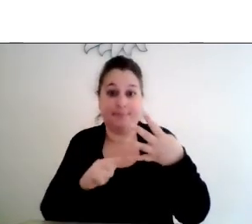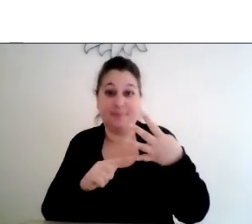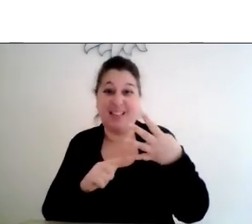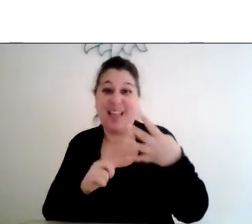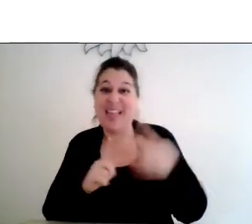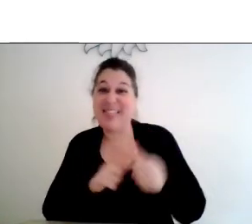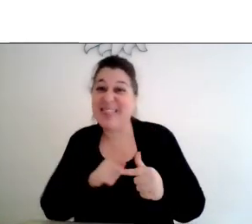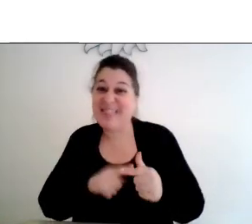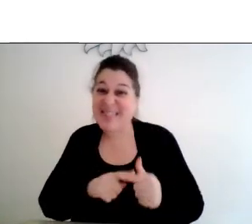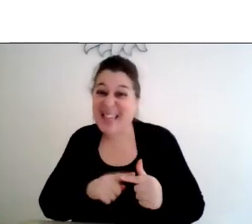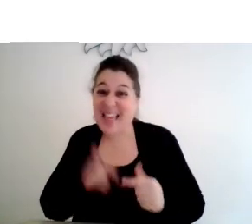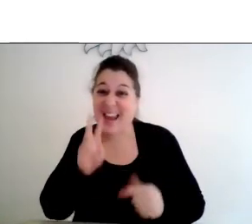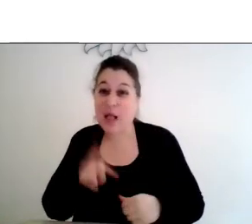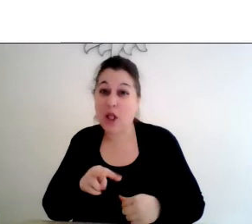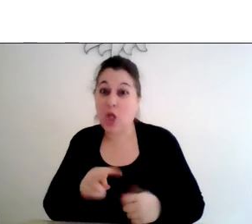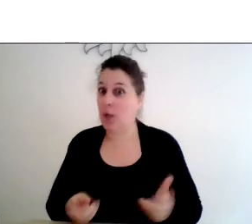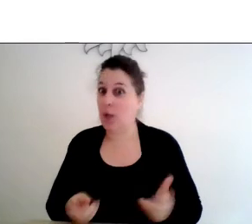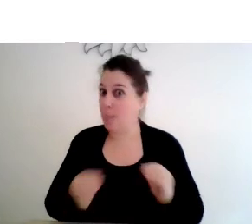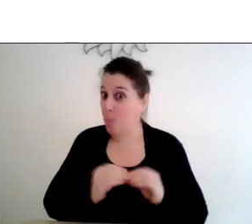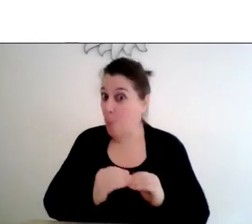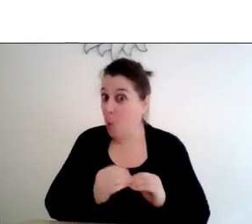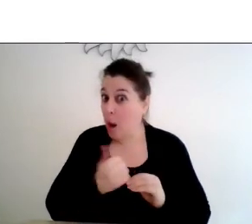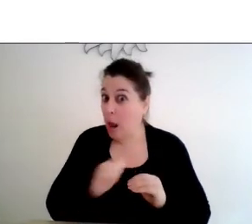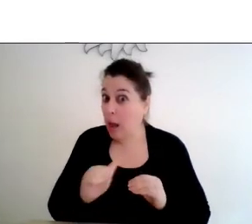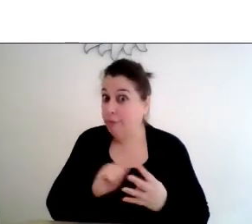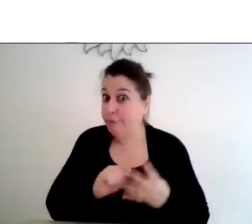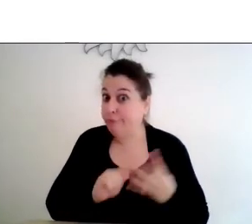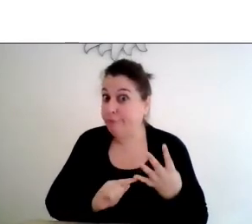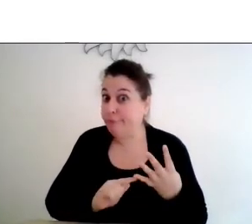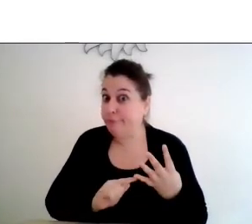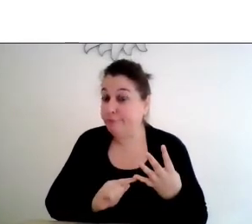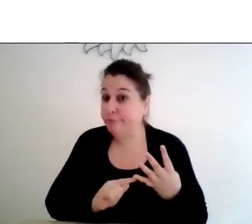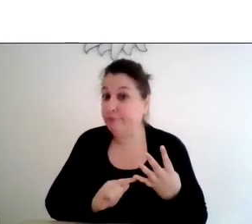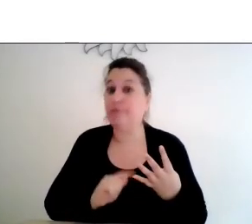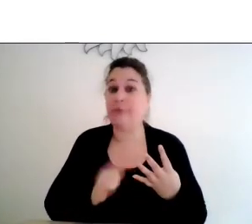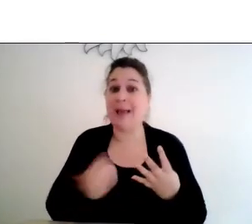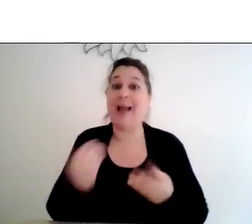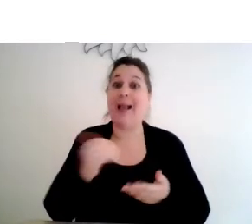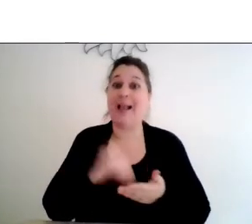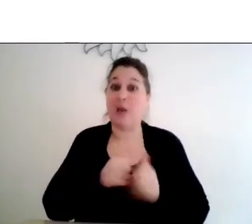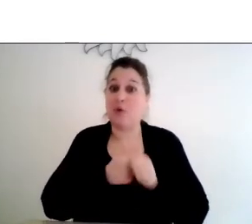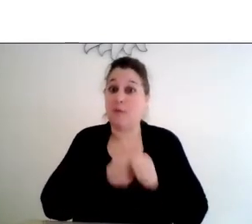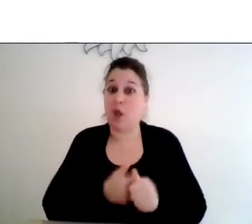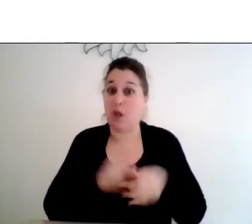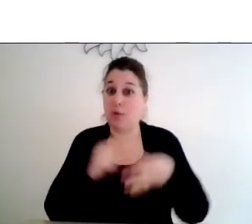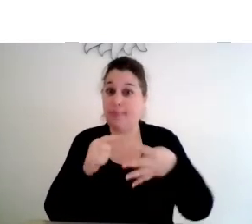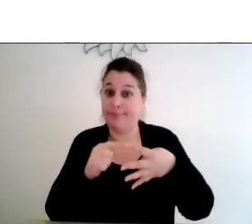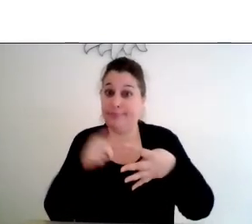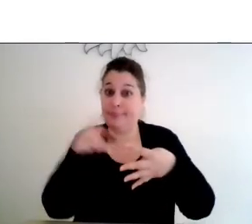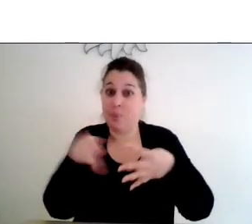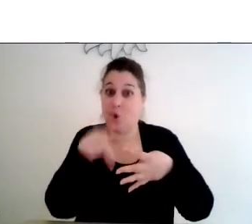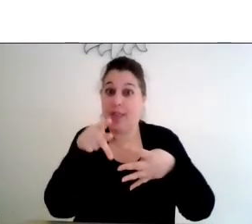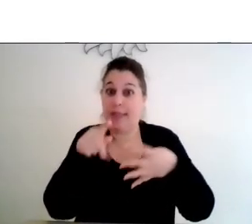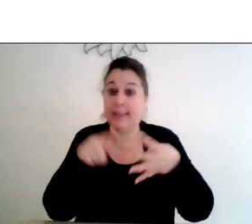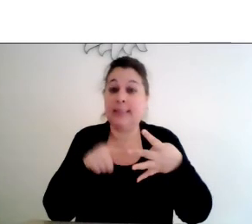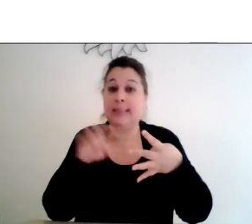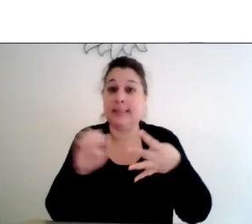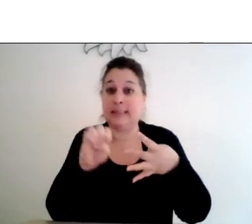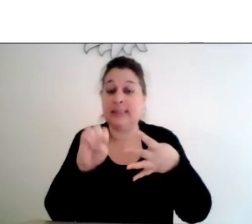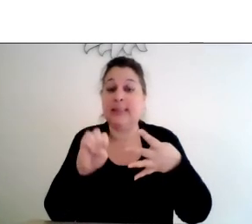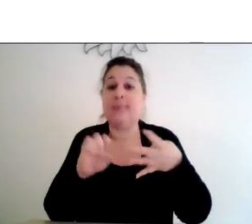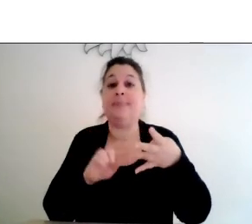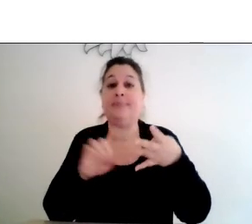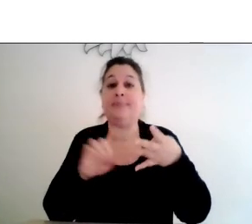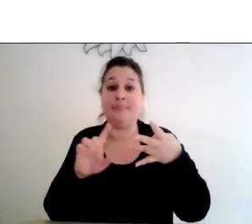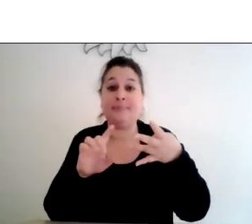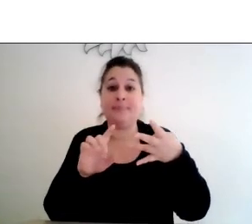there's any more multiplication or division, then adding or subtracting. Okay, something that will help you remember